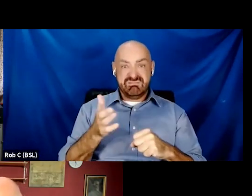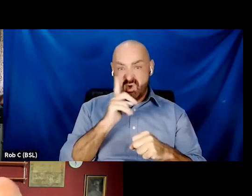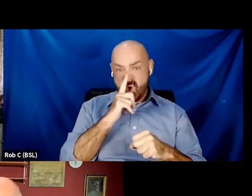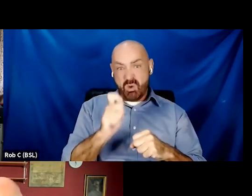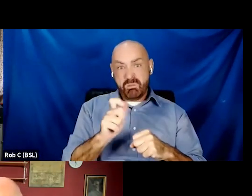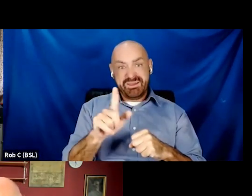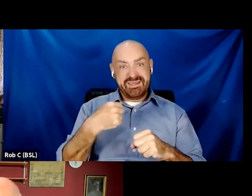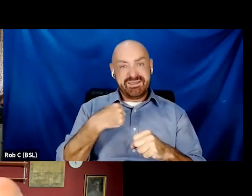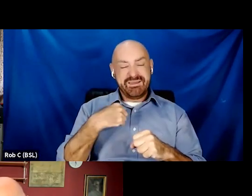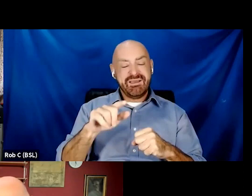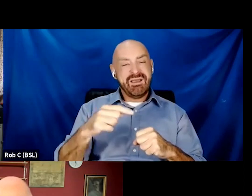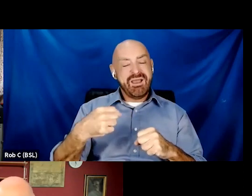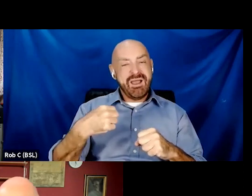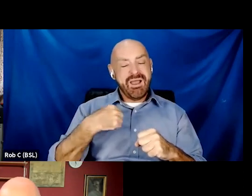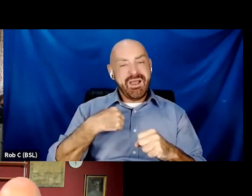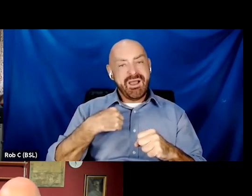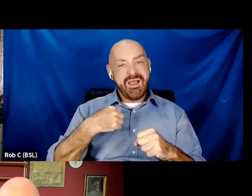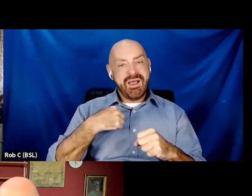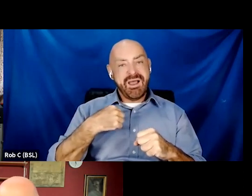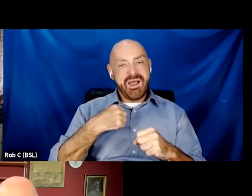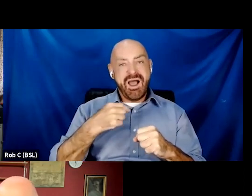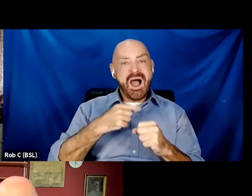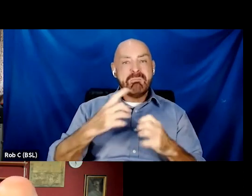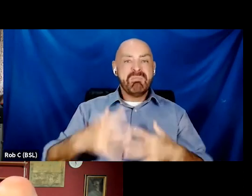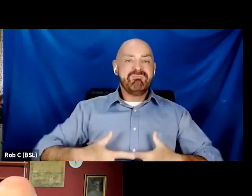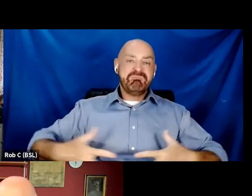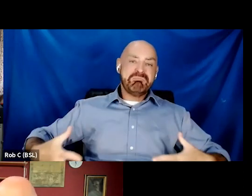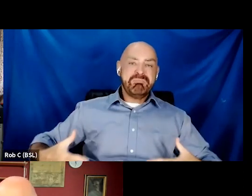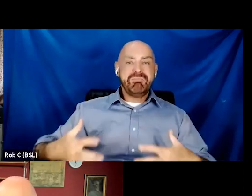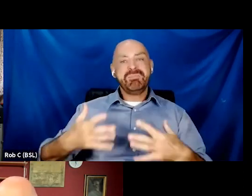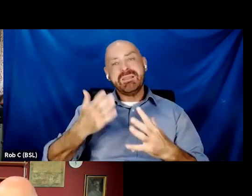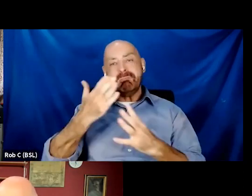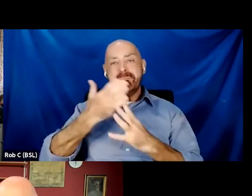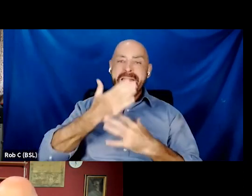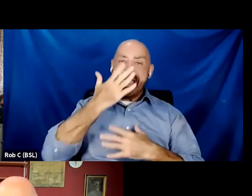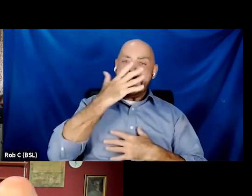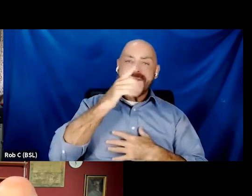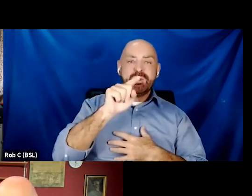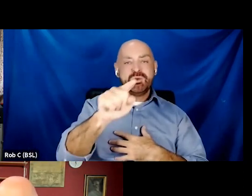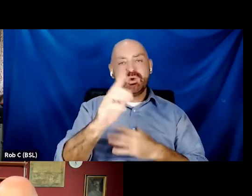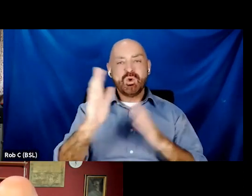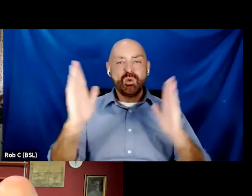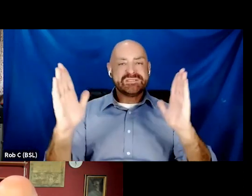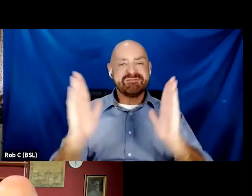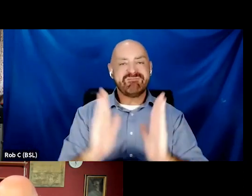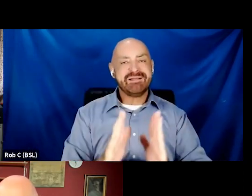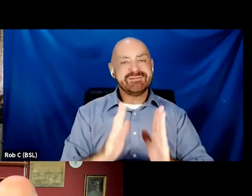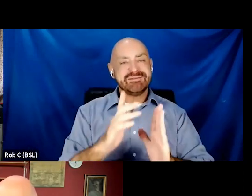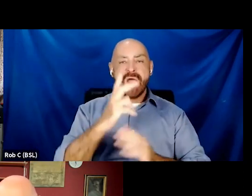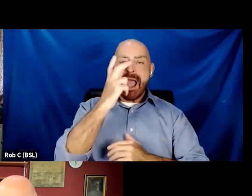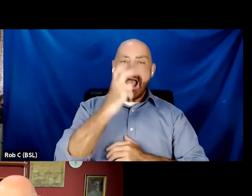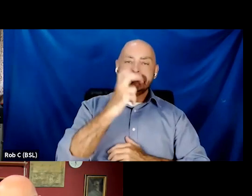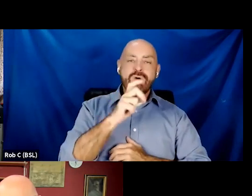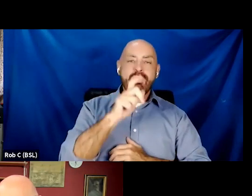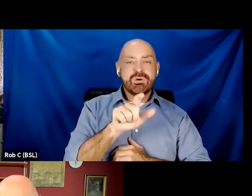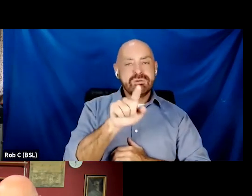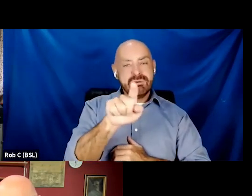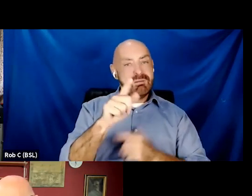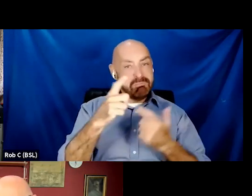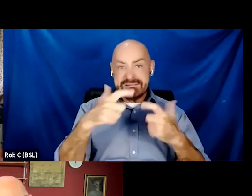of middle-aged bloke. You're a more svelte elder person, but still, it's